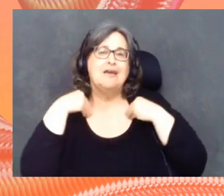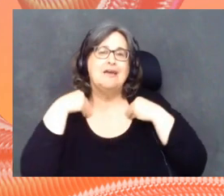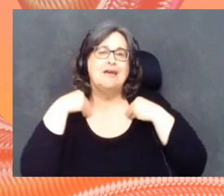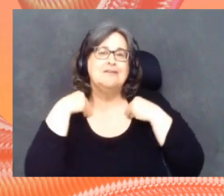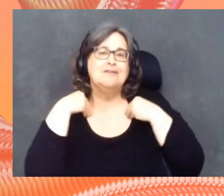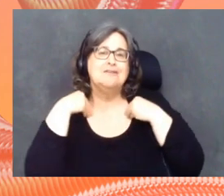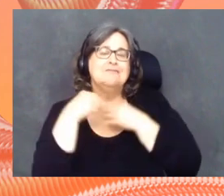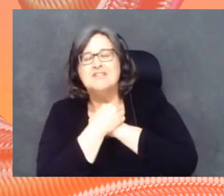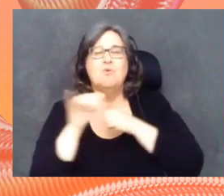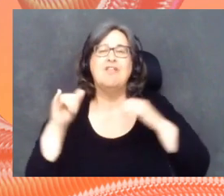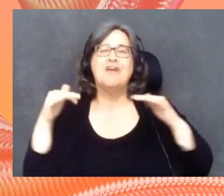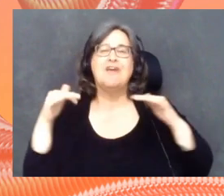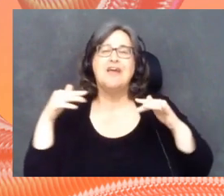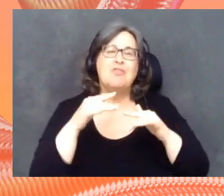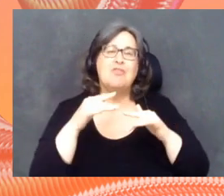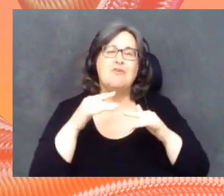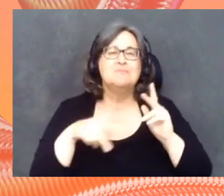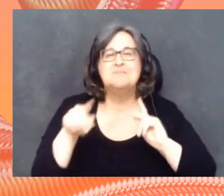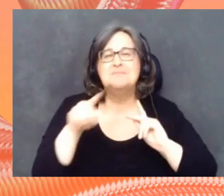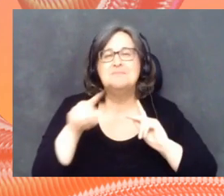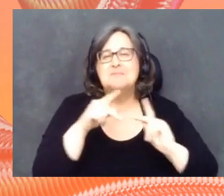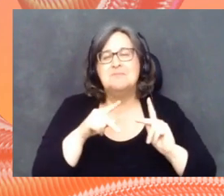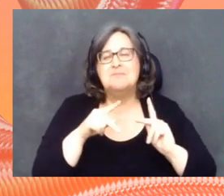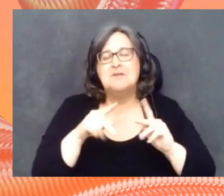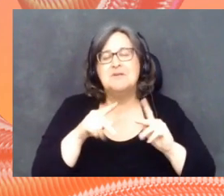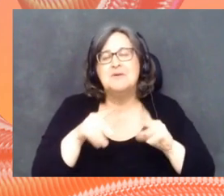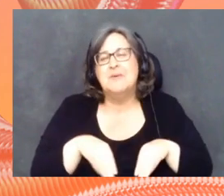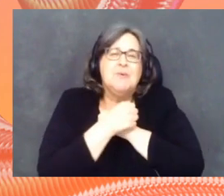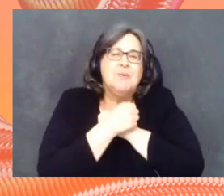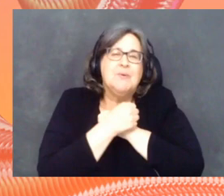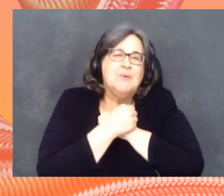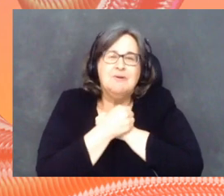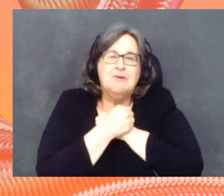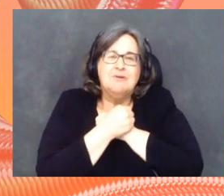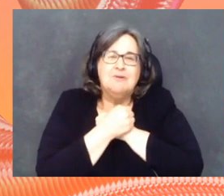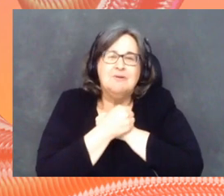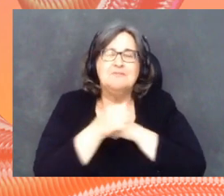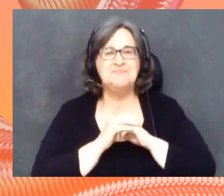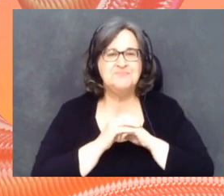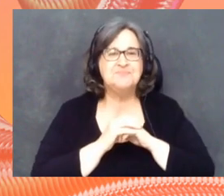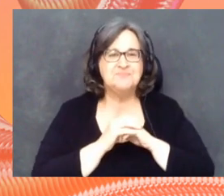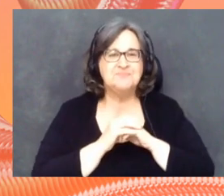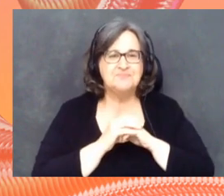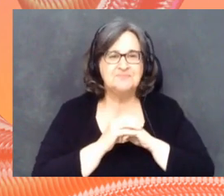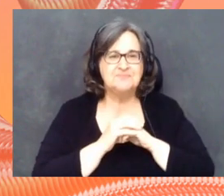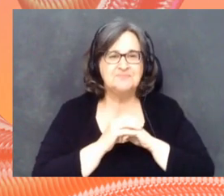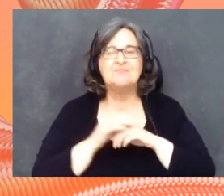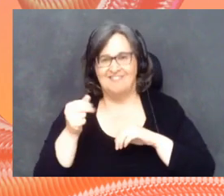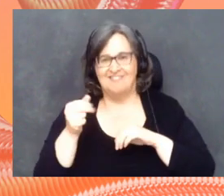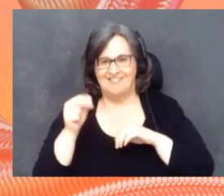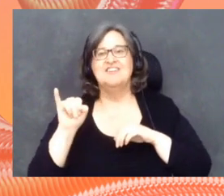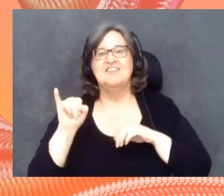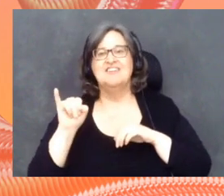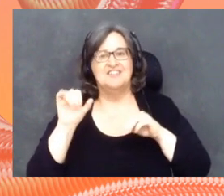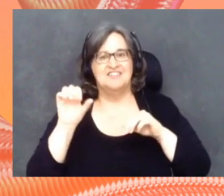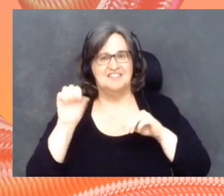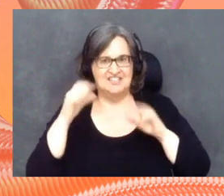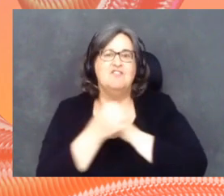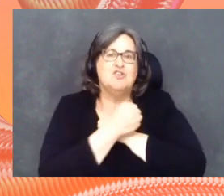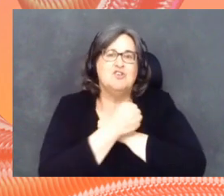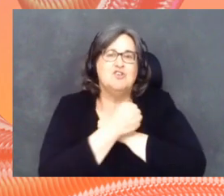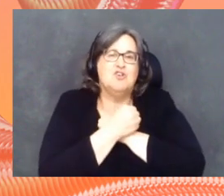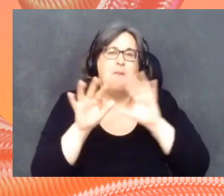gathering of humans, a little cuddle pile that's consensual and safe. Yeah, yeah, definitely cuddles, massages,